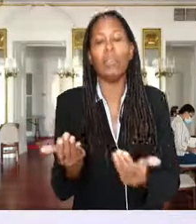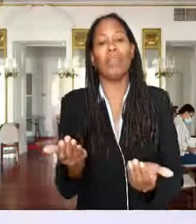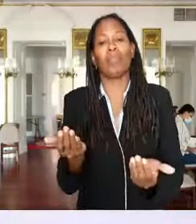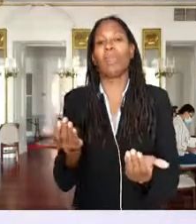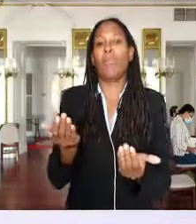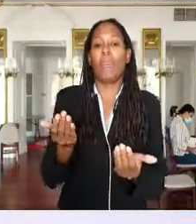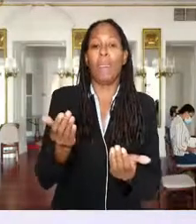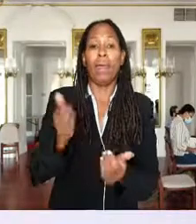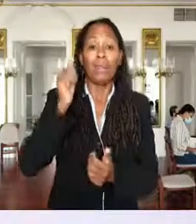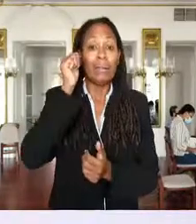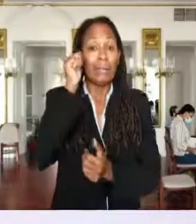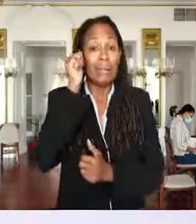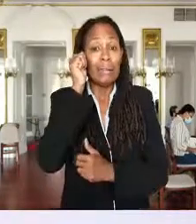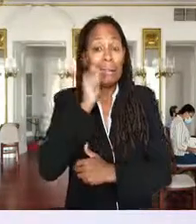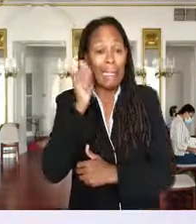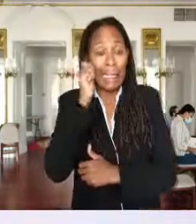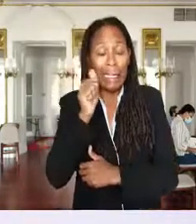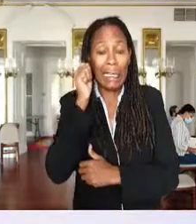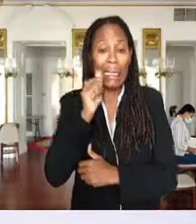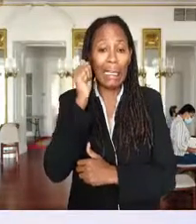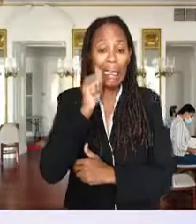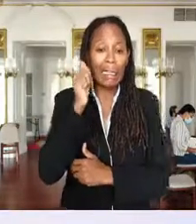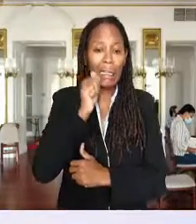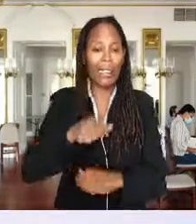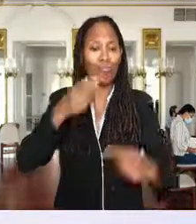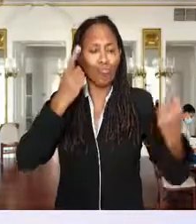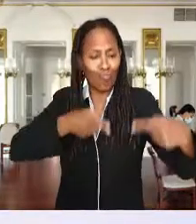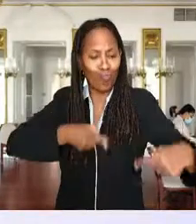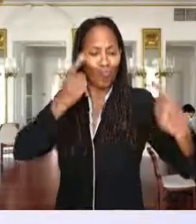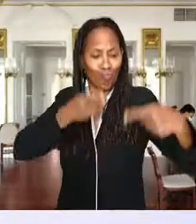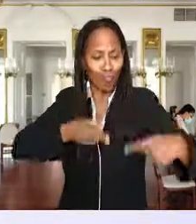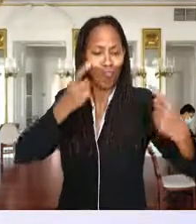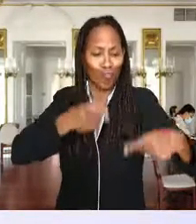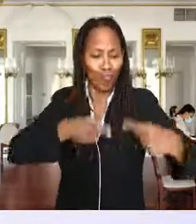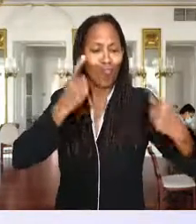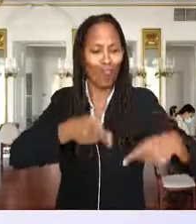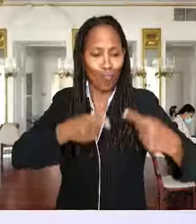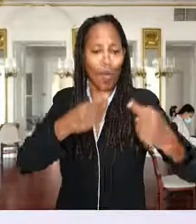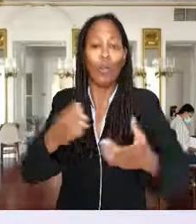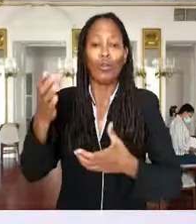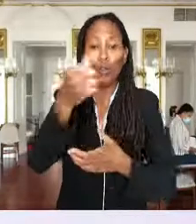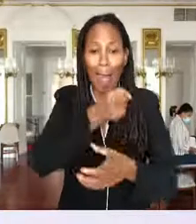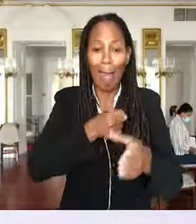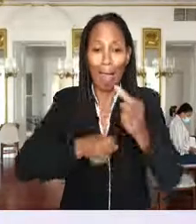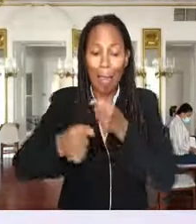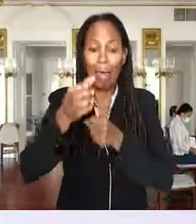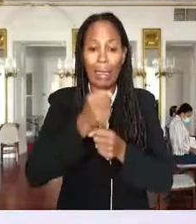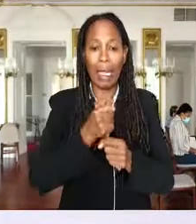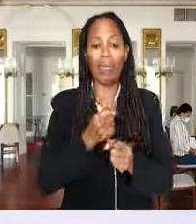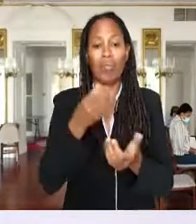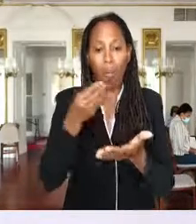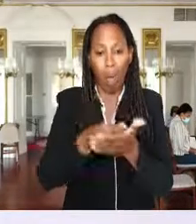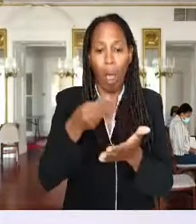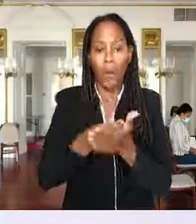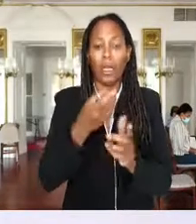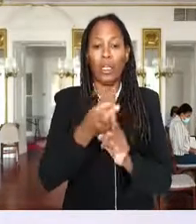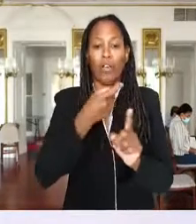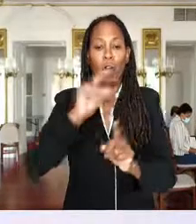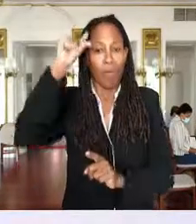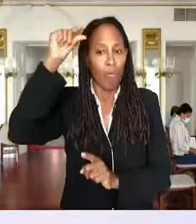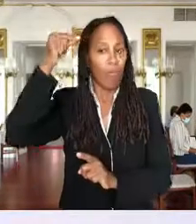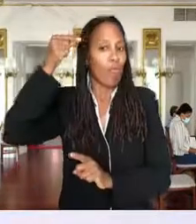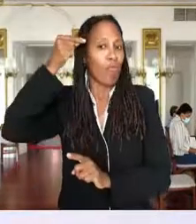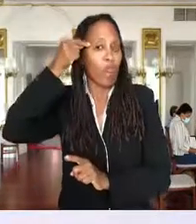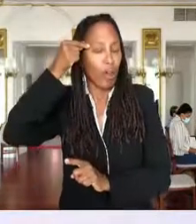our federal partners to secure every single dollar we can for our children. We have to go through the